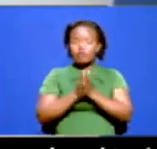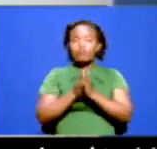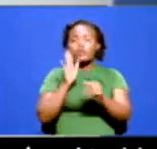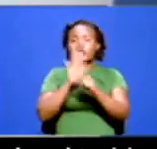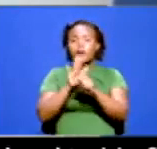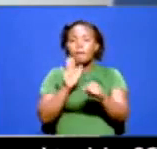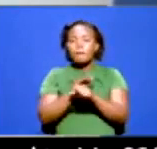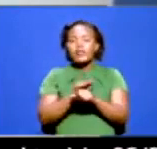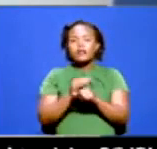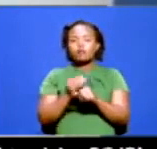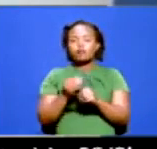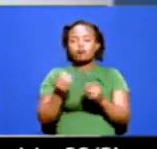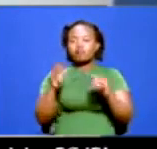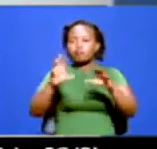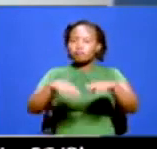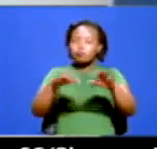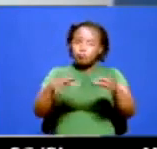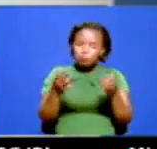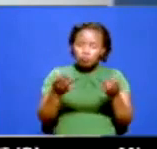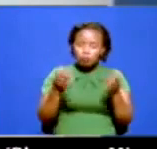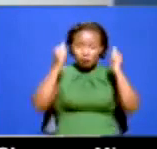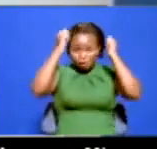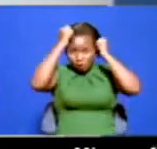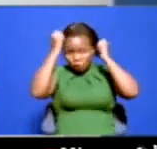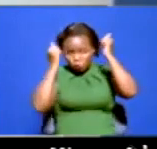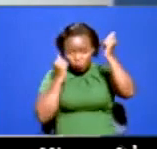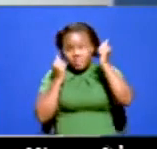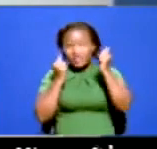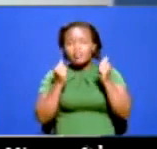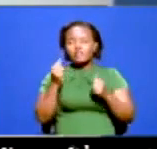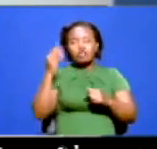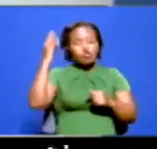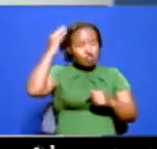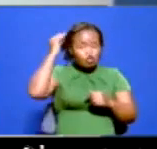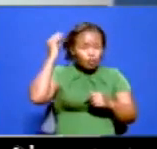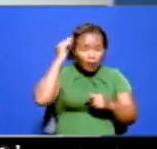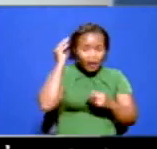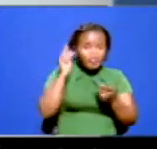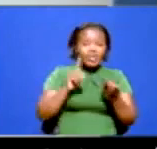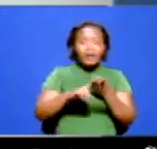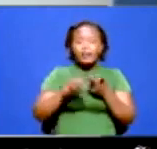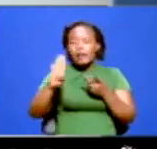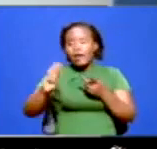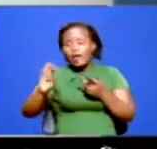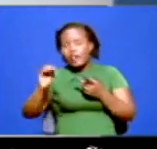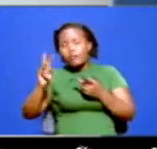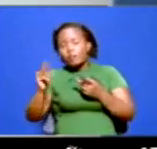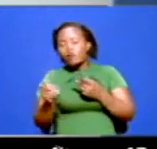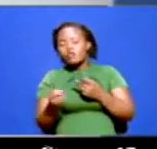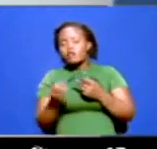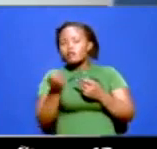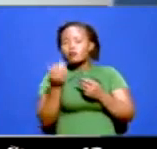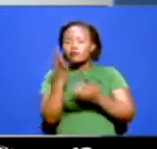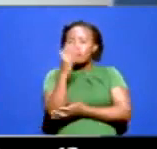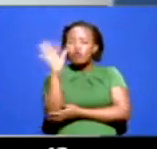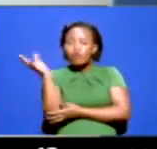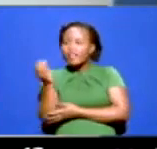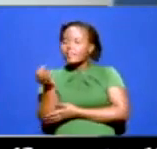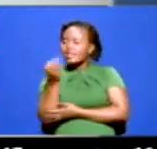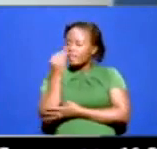Our soldiers in Somalia, in Boni Forest, consume these products. We also